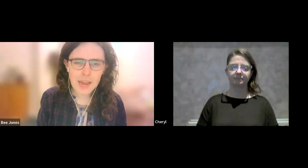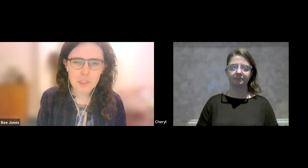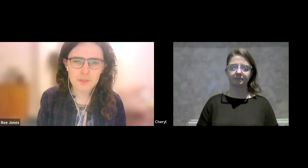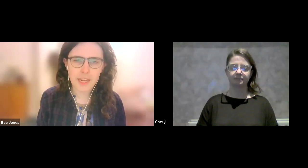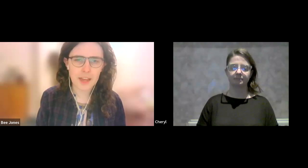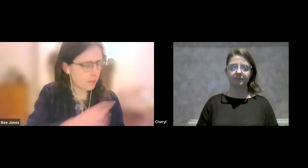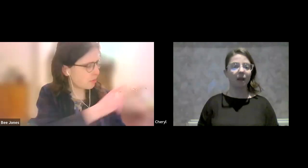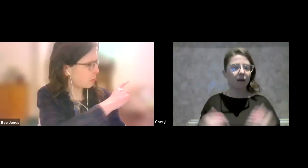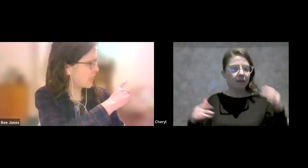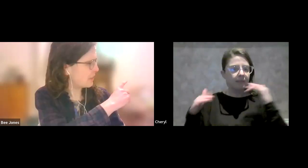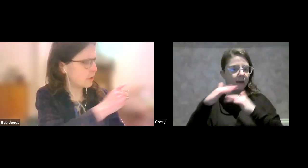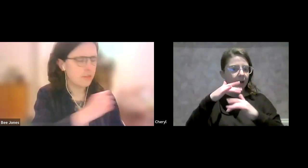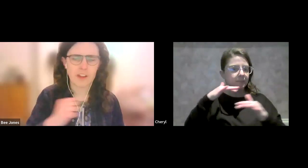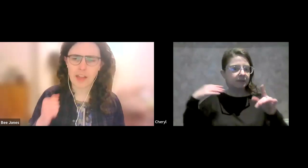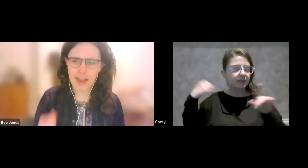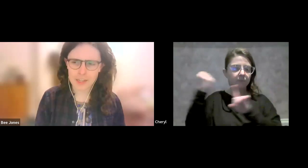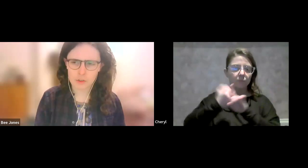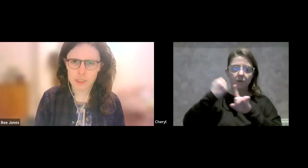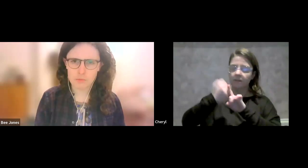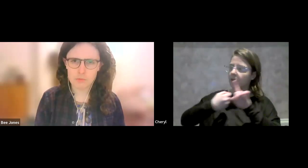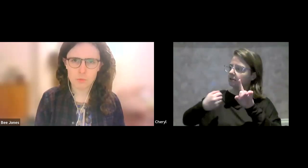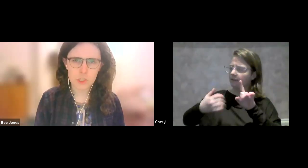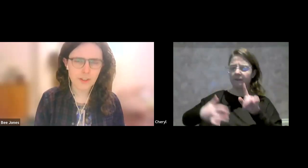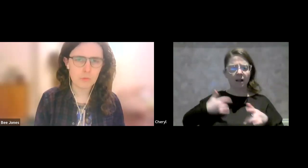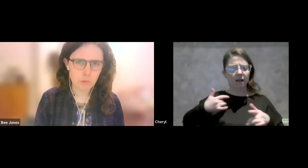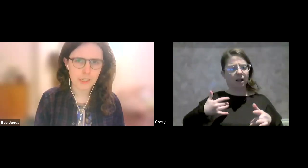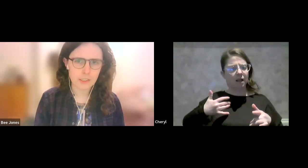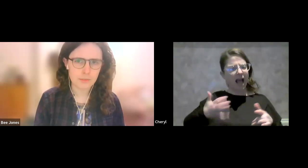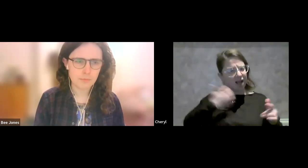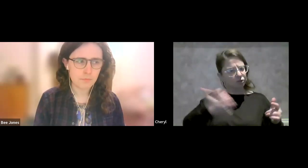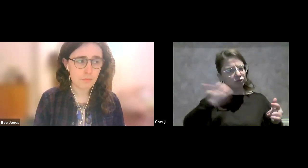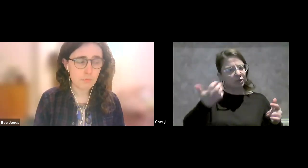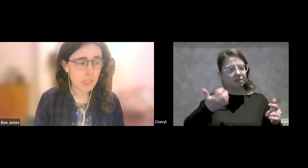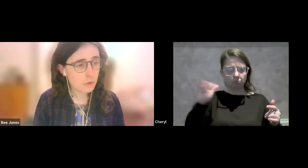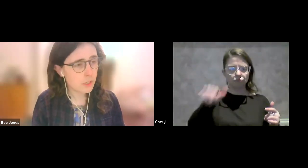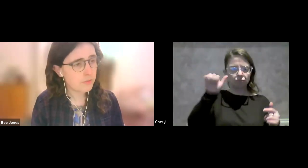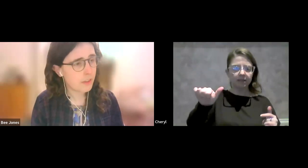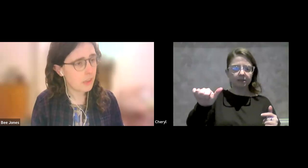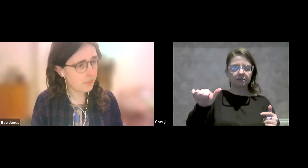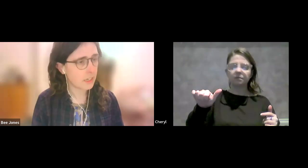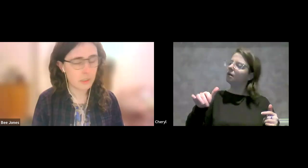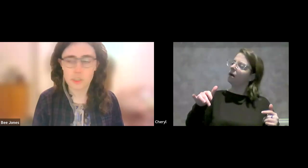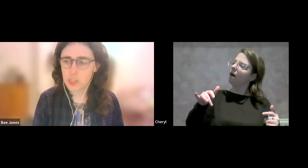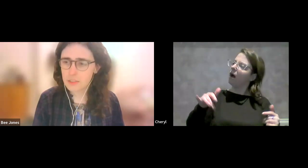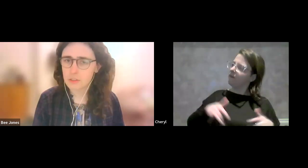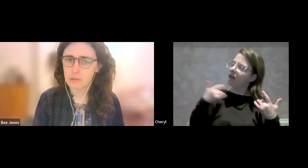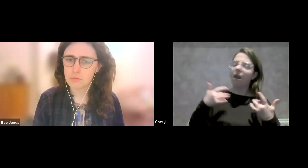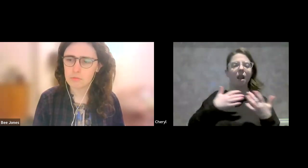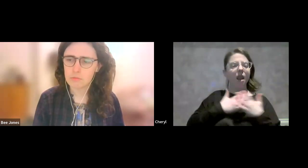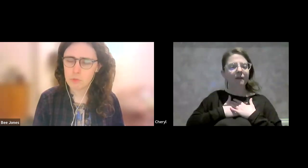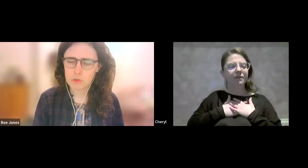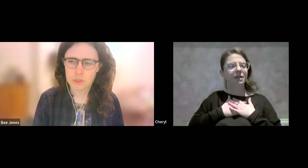The atmosphere at the protest felt angry, which felt right, but it also felt loving and